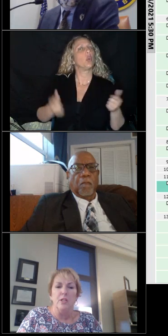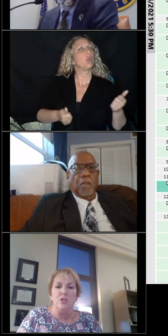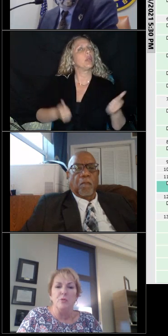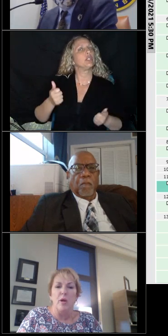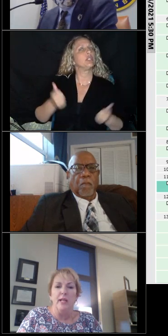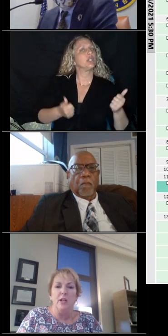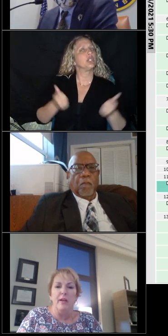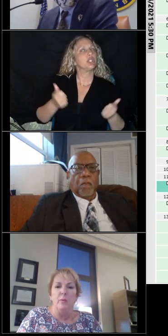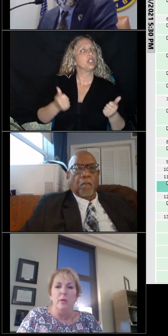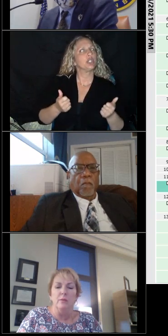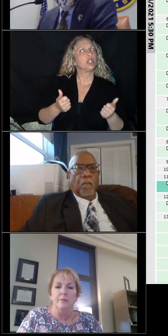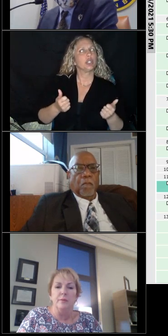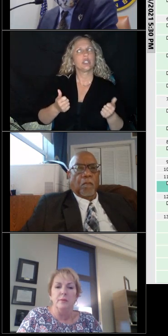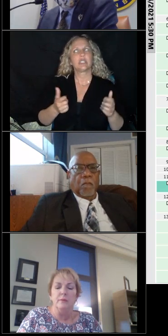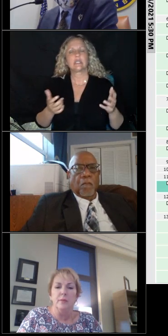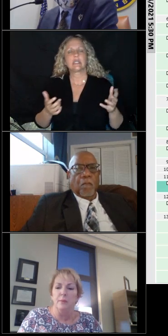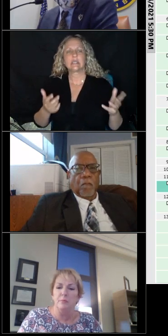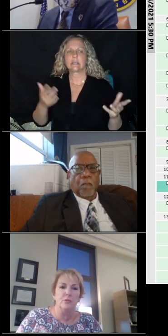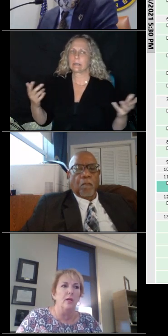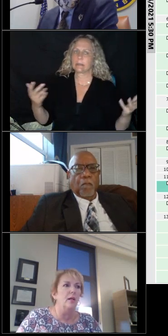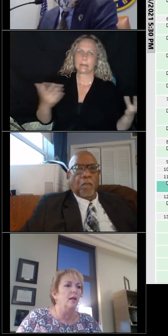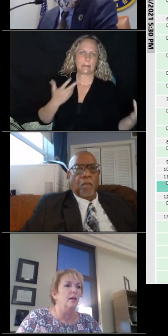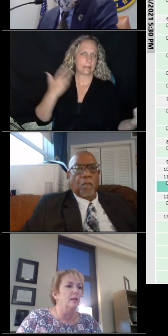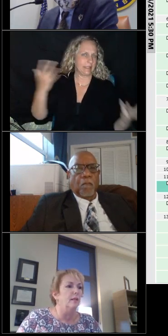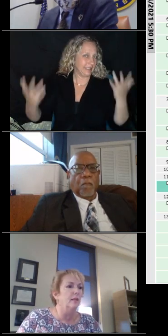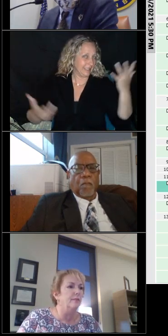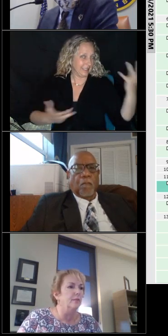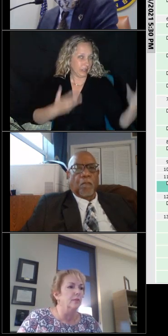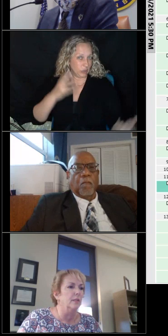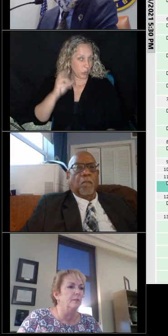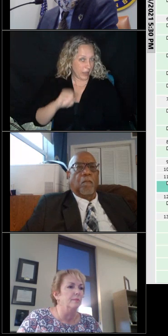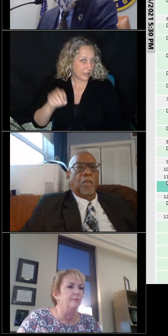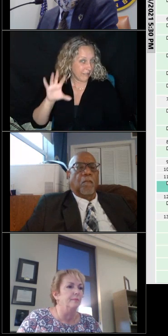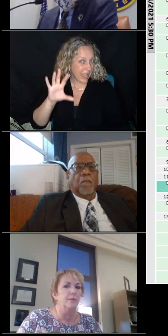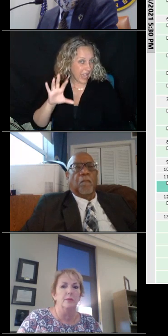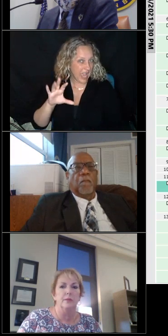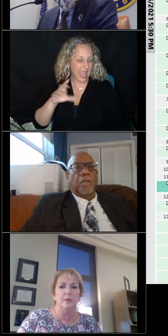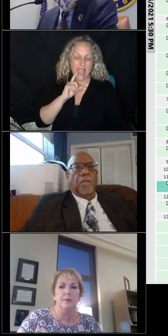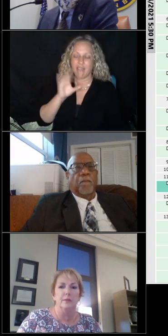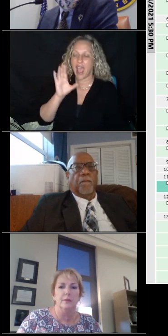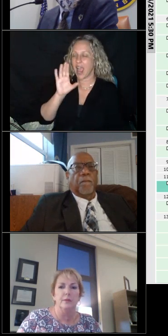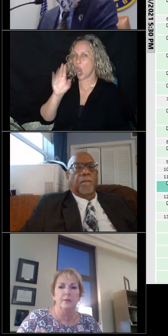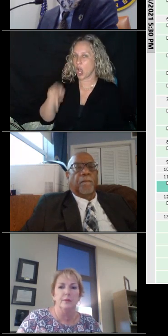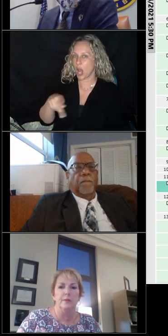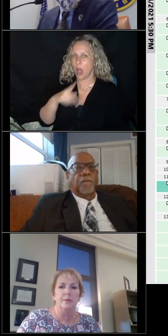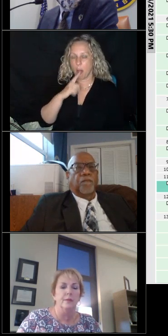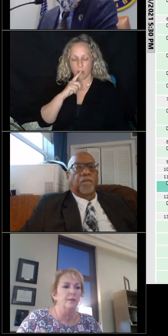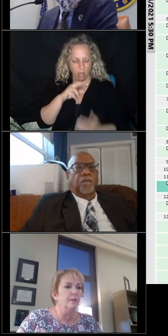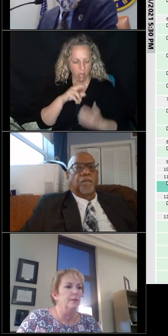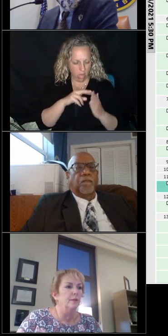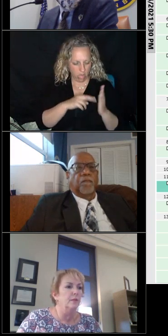It might be for Jim. Ordinance on that one. 2008, 2005. I have to look it up. Charter provisions.